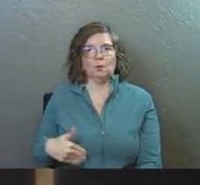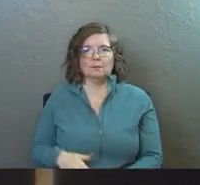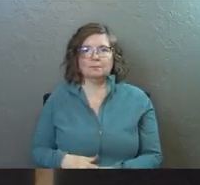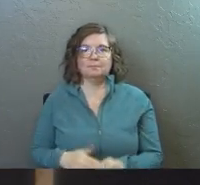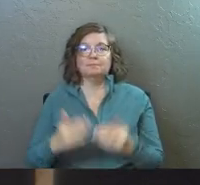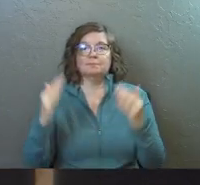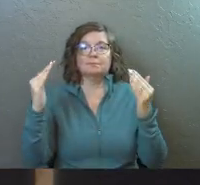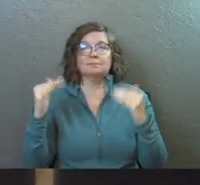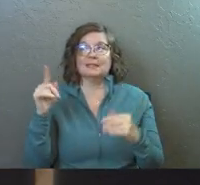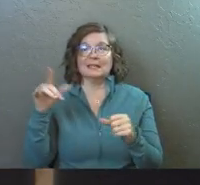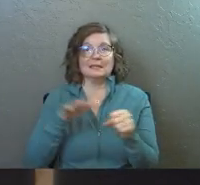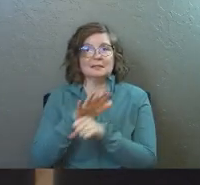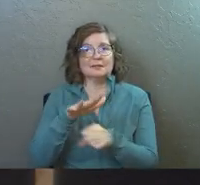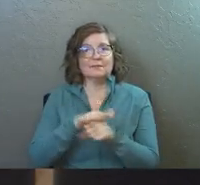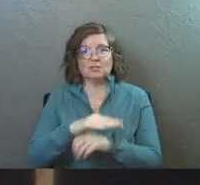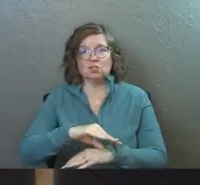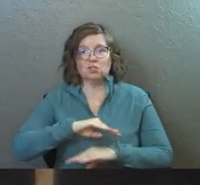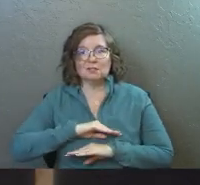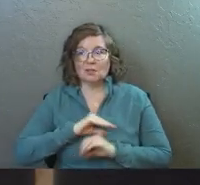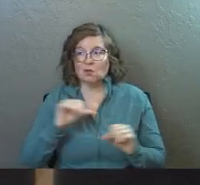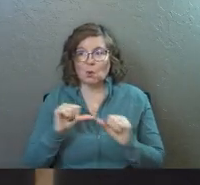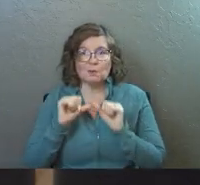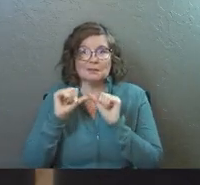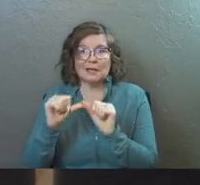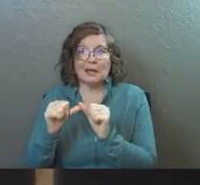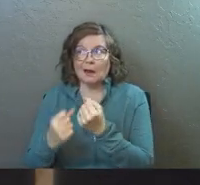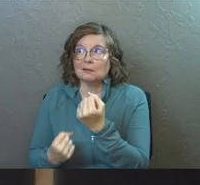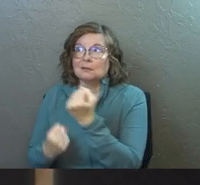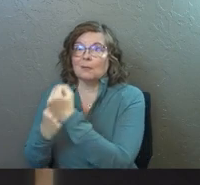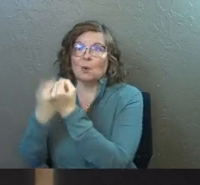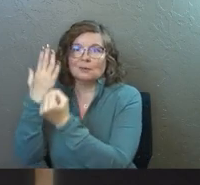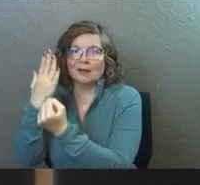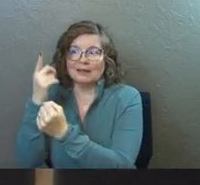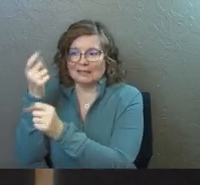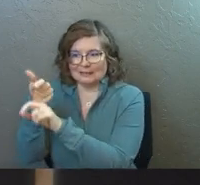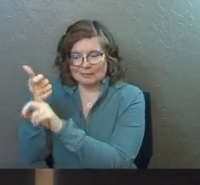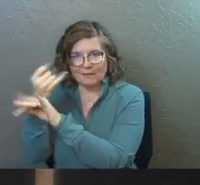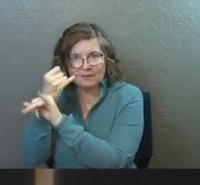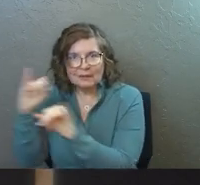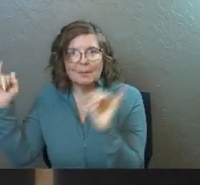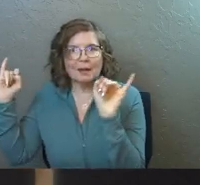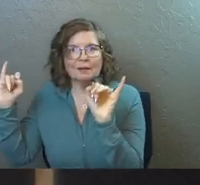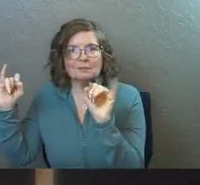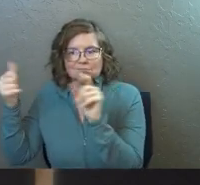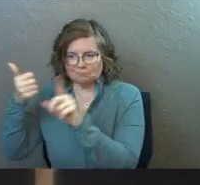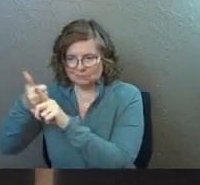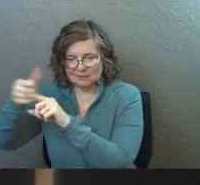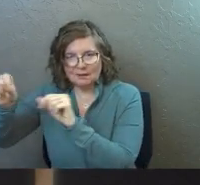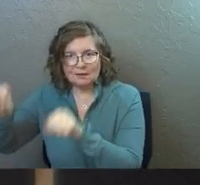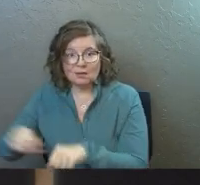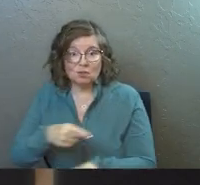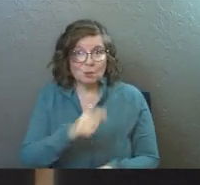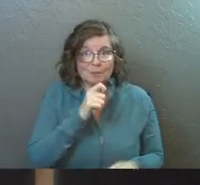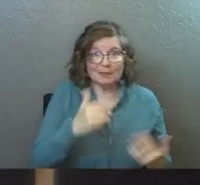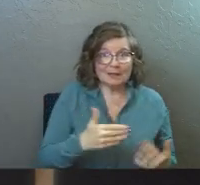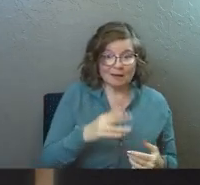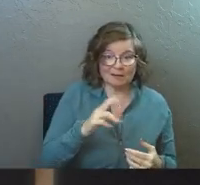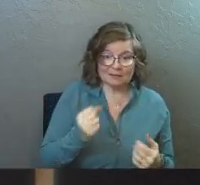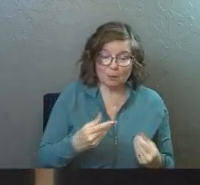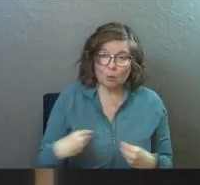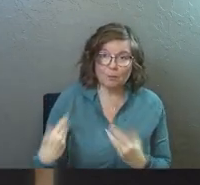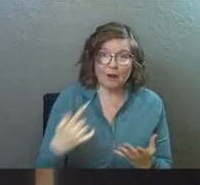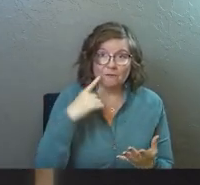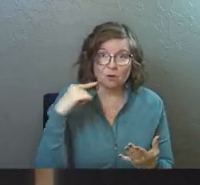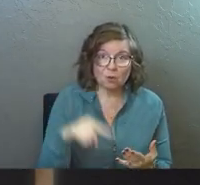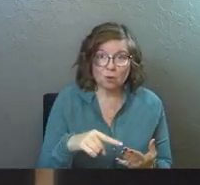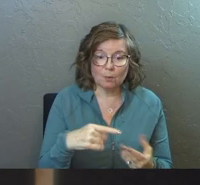he's sufficient. No one sustains or holds up God. He's completely independent. You wouldn't be here unless someone was